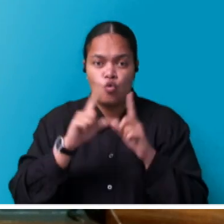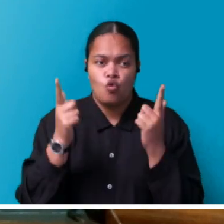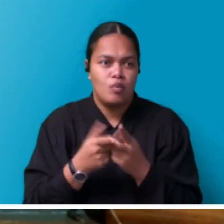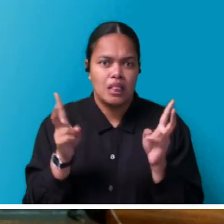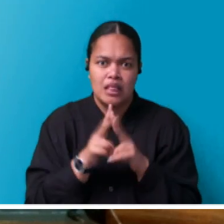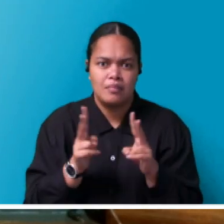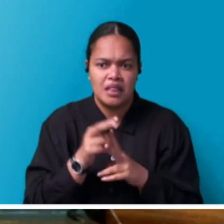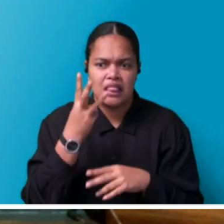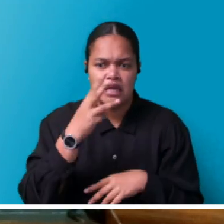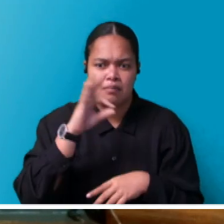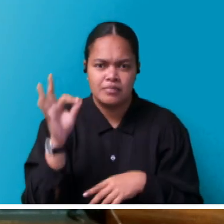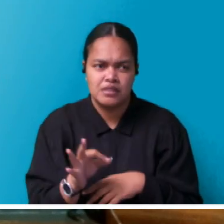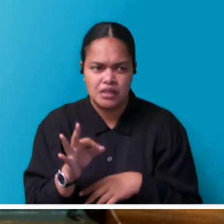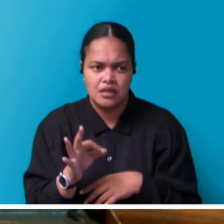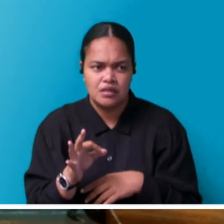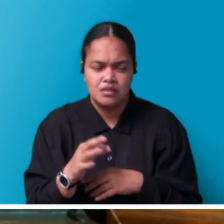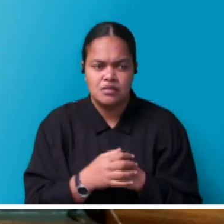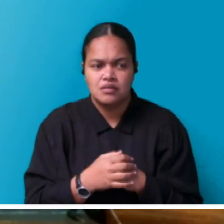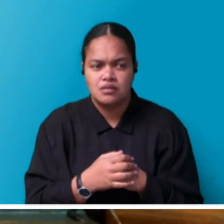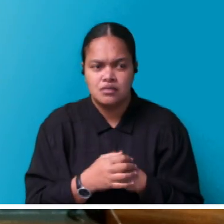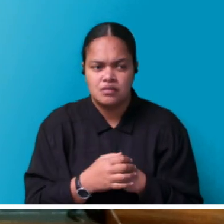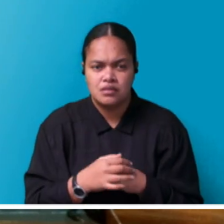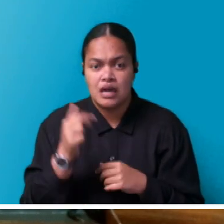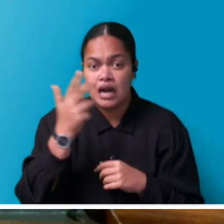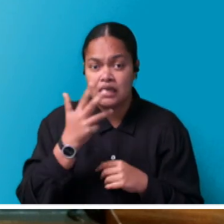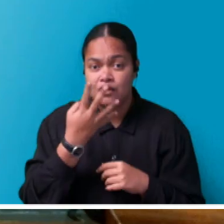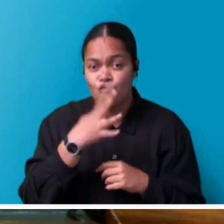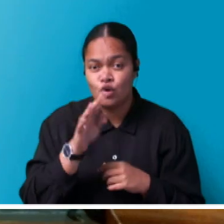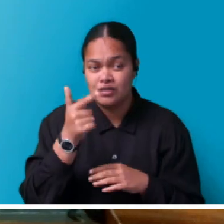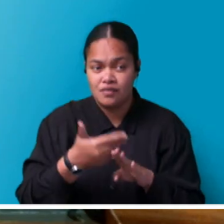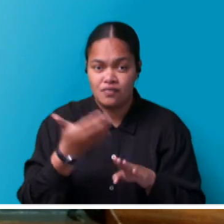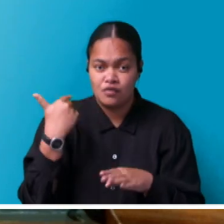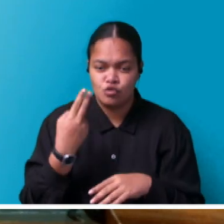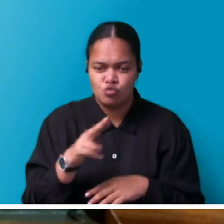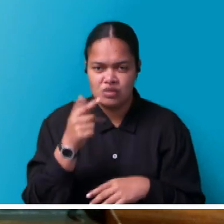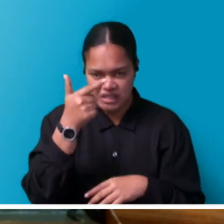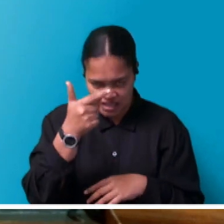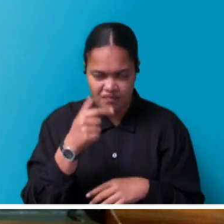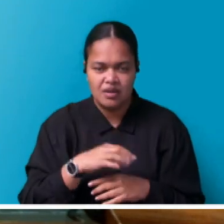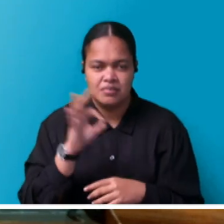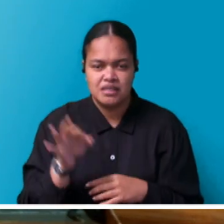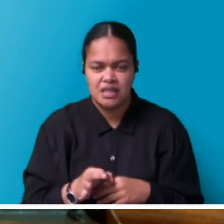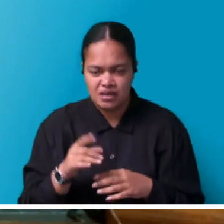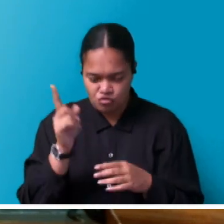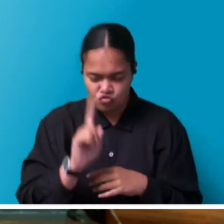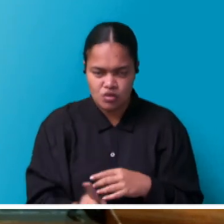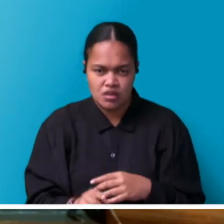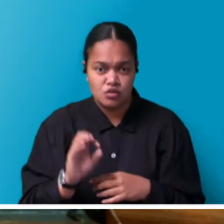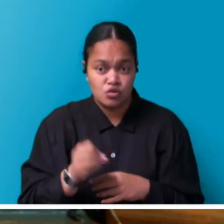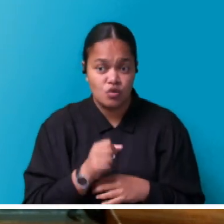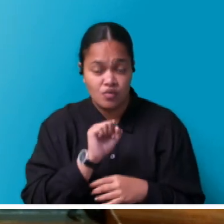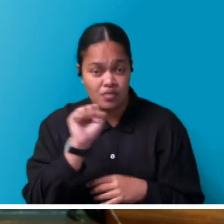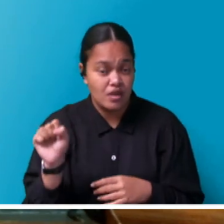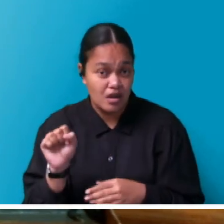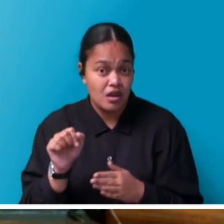from 3% at the time of independence in 1947 to 7% today. Their literacy rates